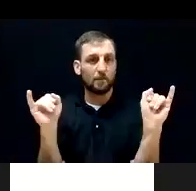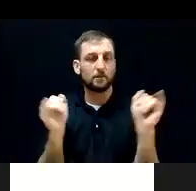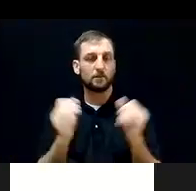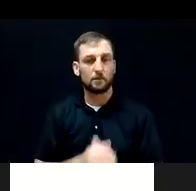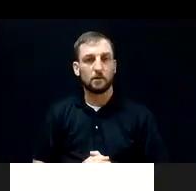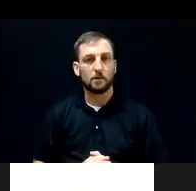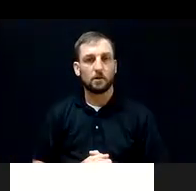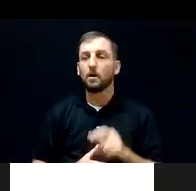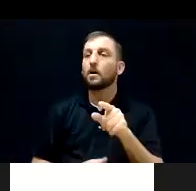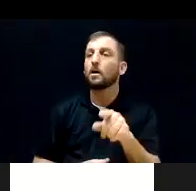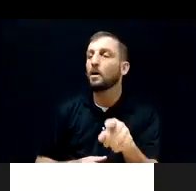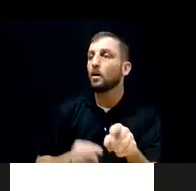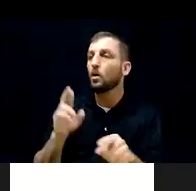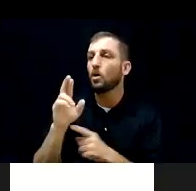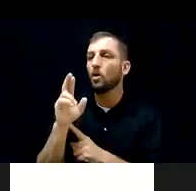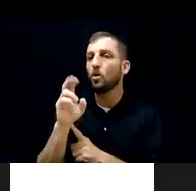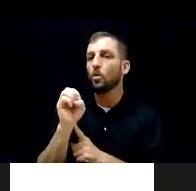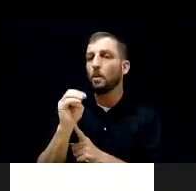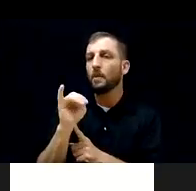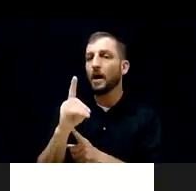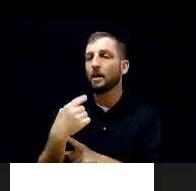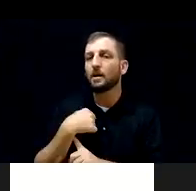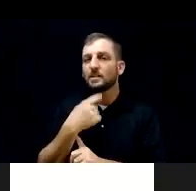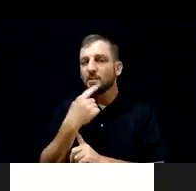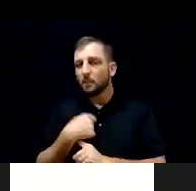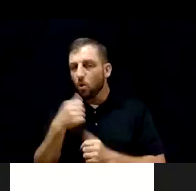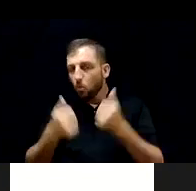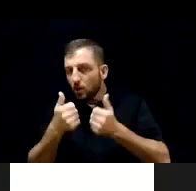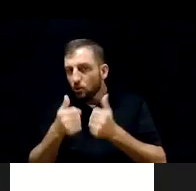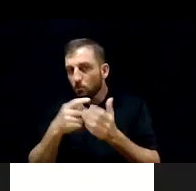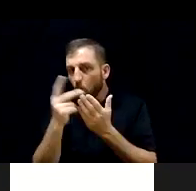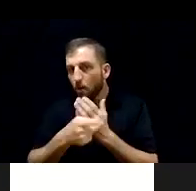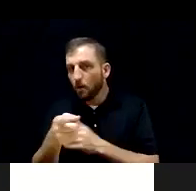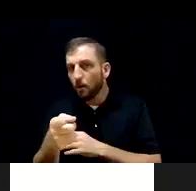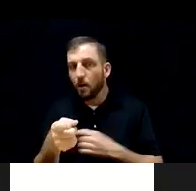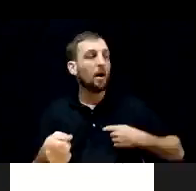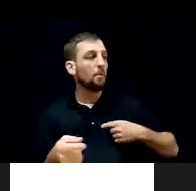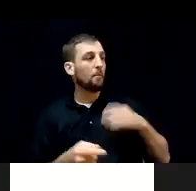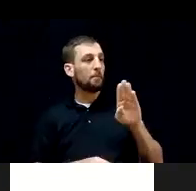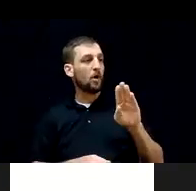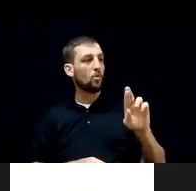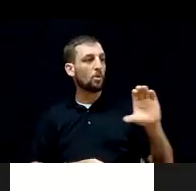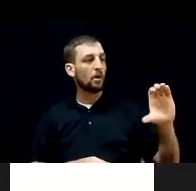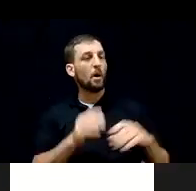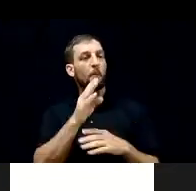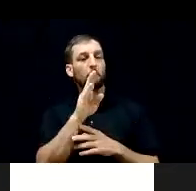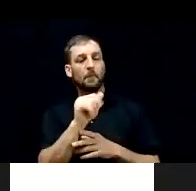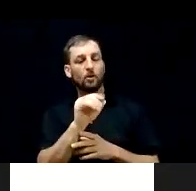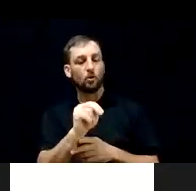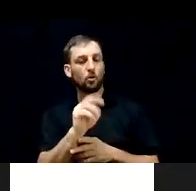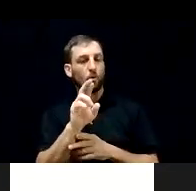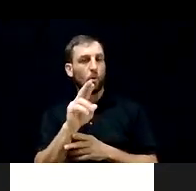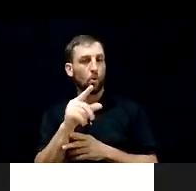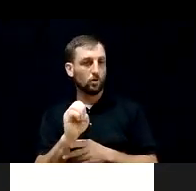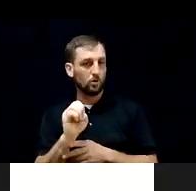And can you remind everybody which program you are representing? Yeah, I'm at Baton Rouge Community College, and our program is the